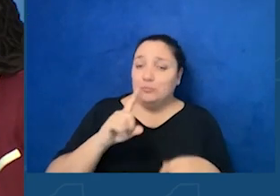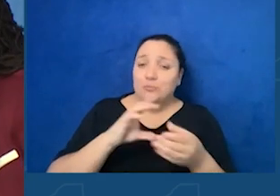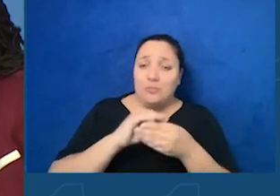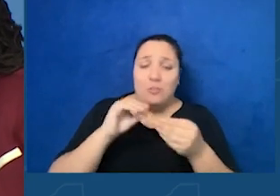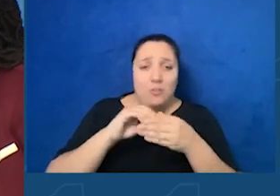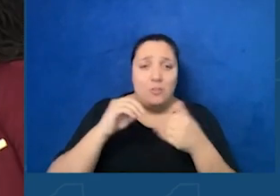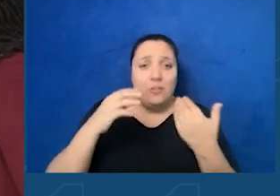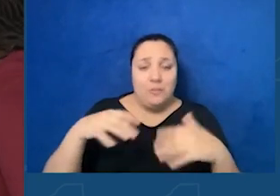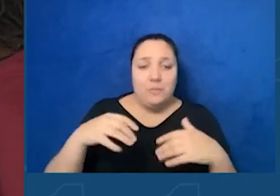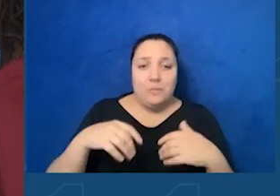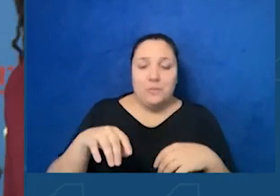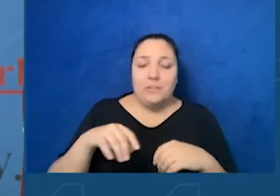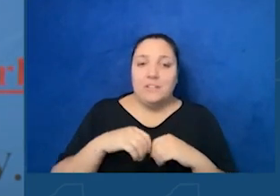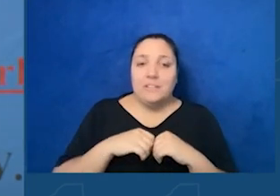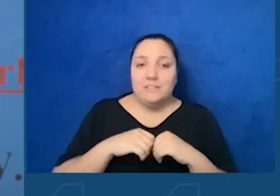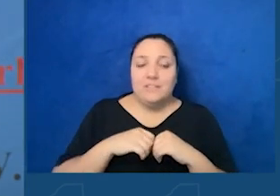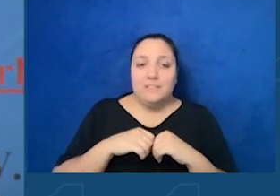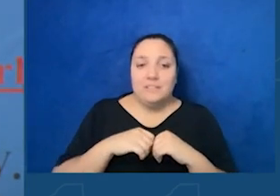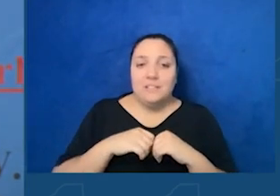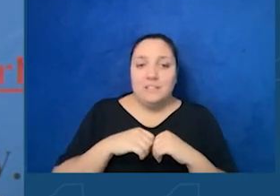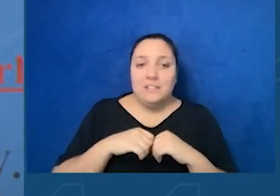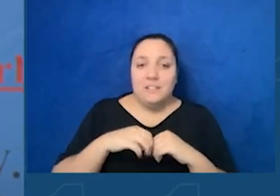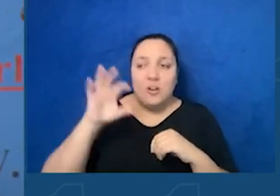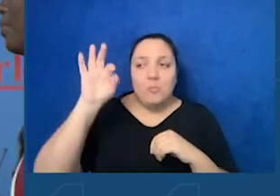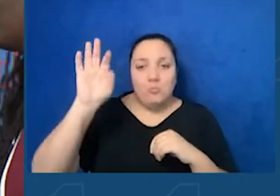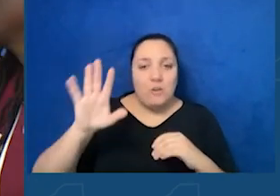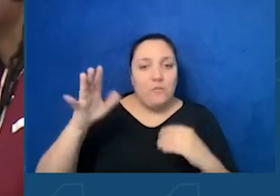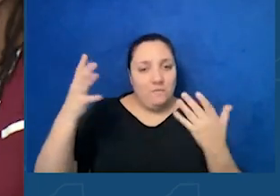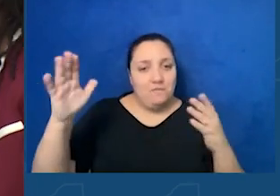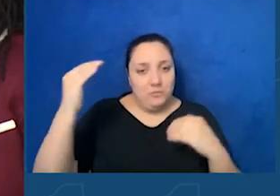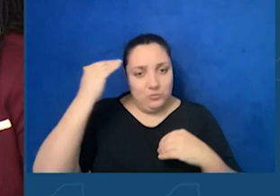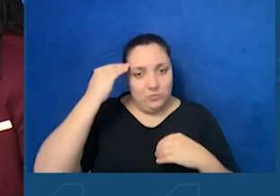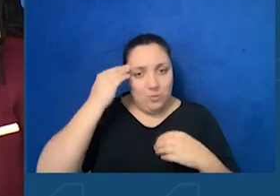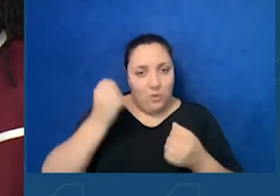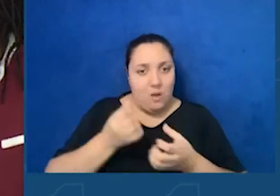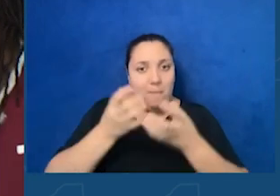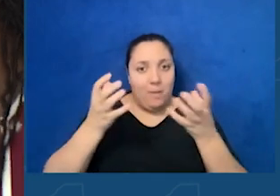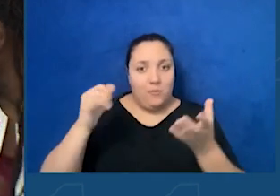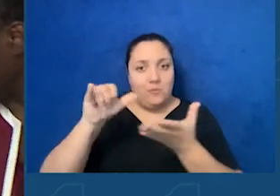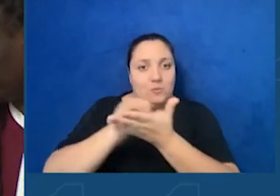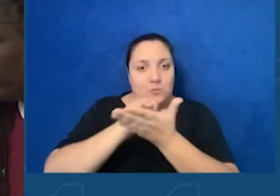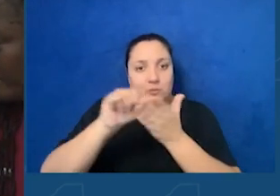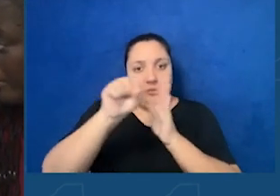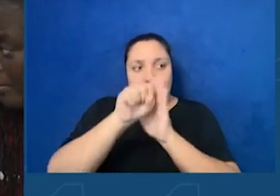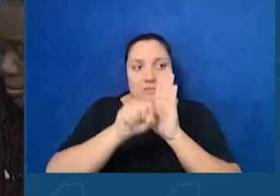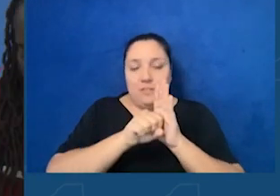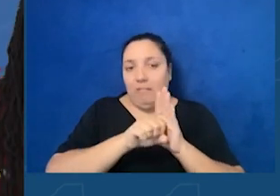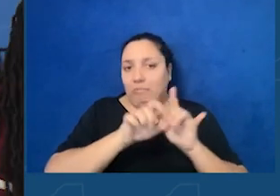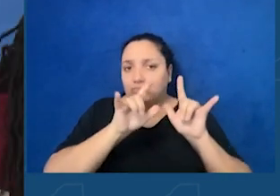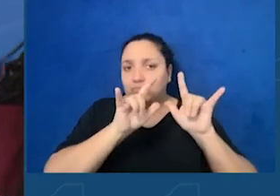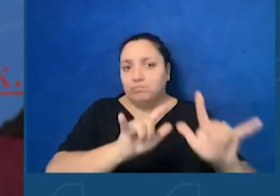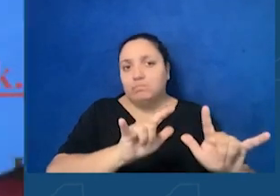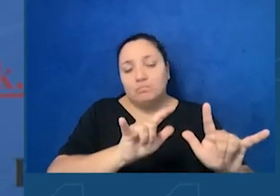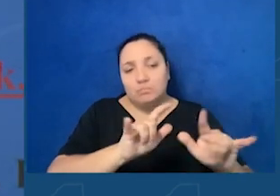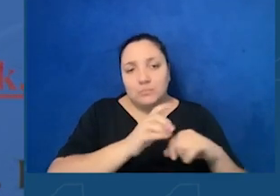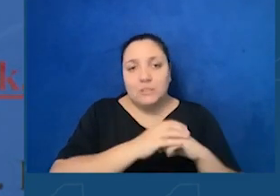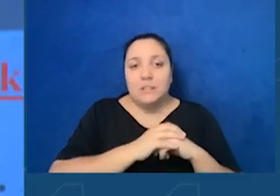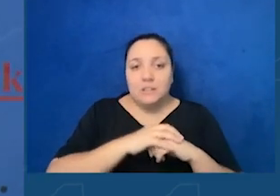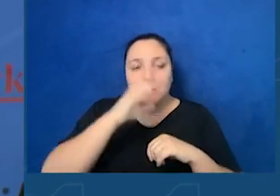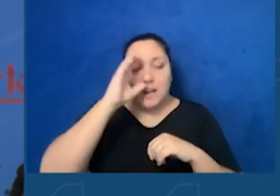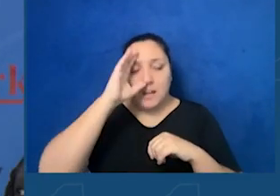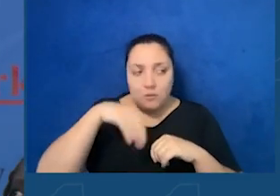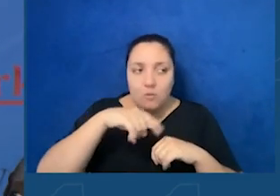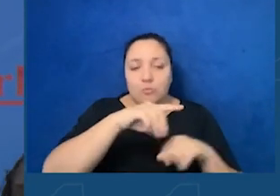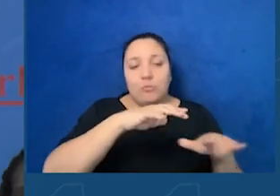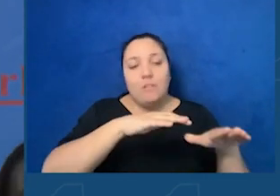He knows how much New York loves him, and this is the right place. But we know you left the president. We know you left a